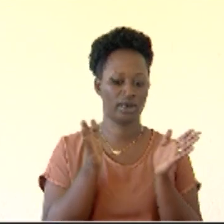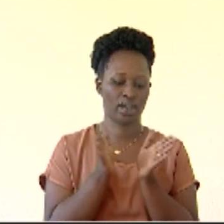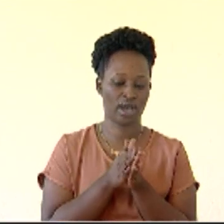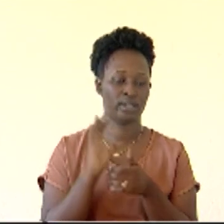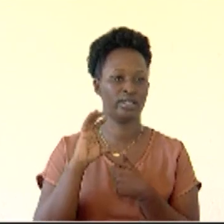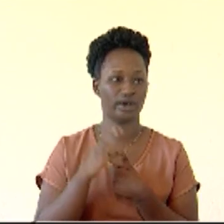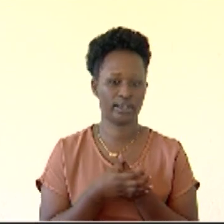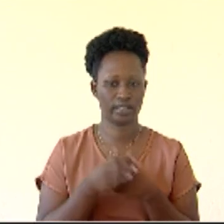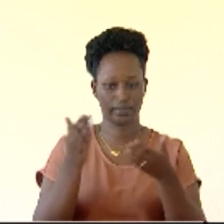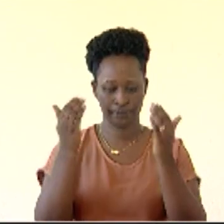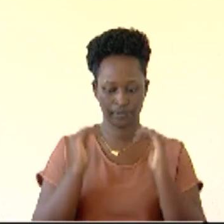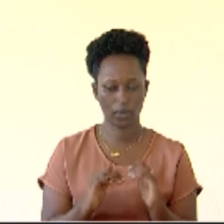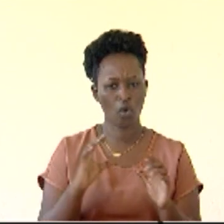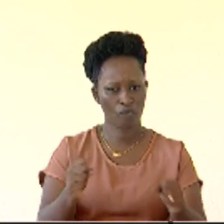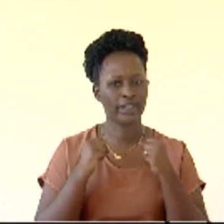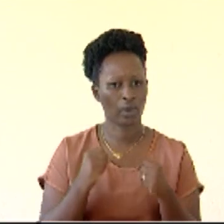Rape.